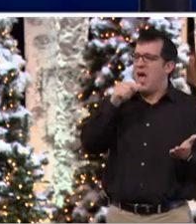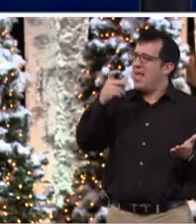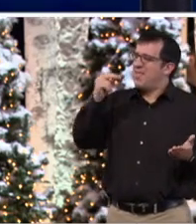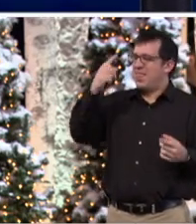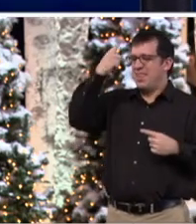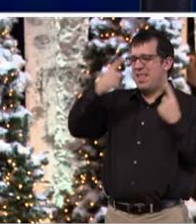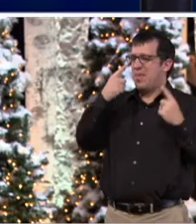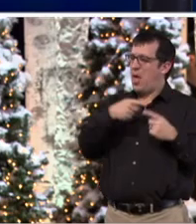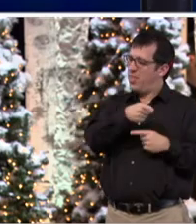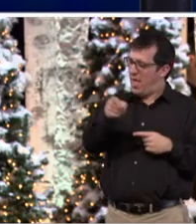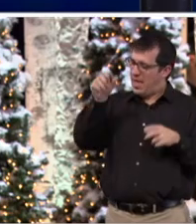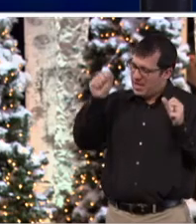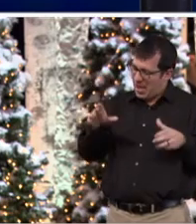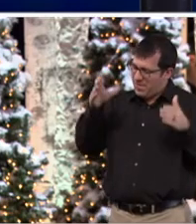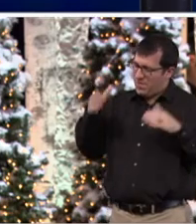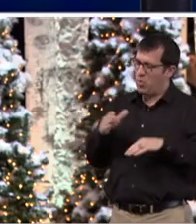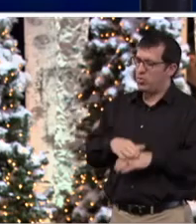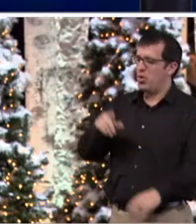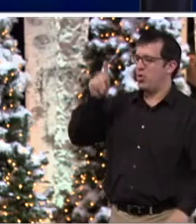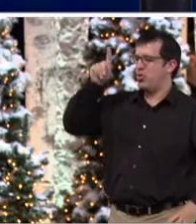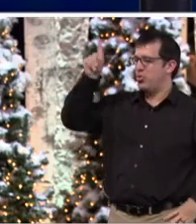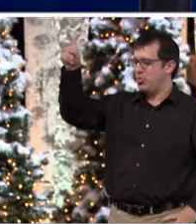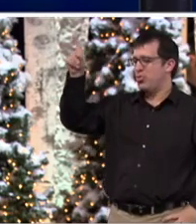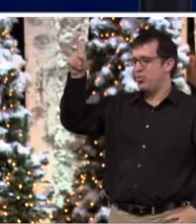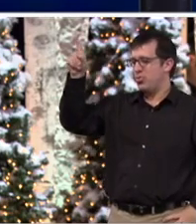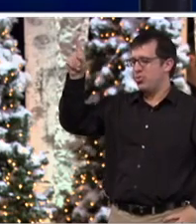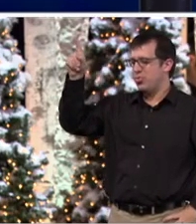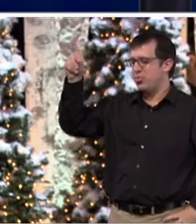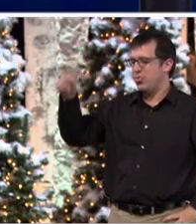about, that they can focus on you.